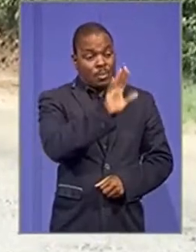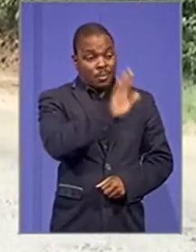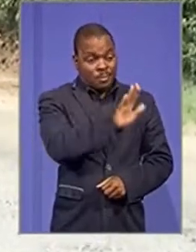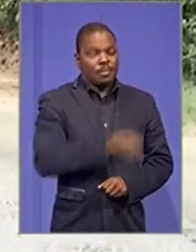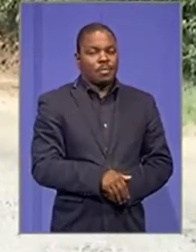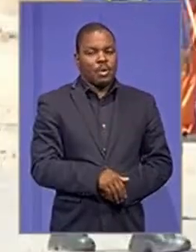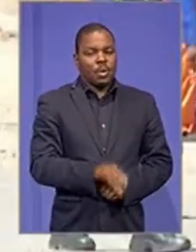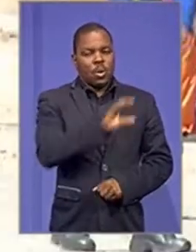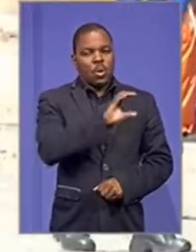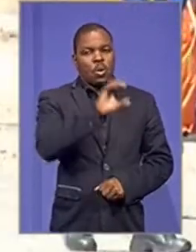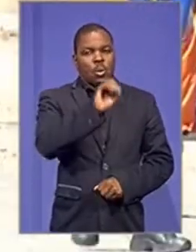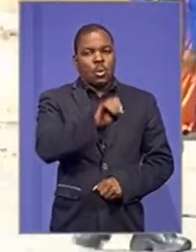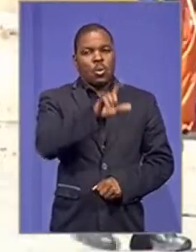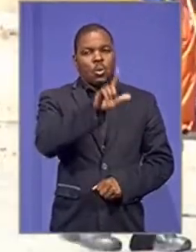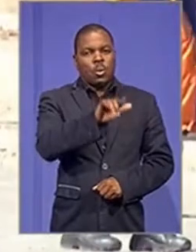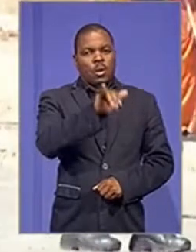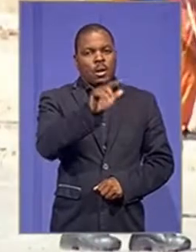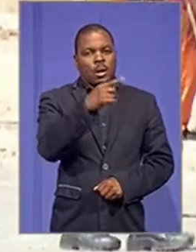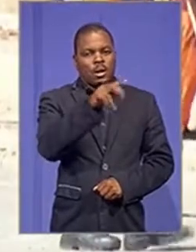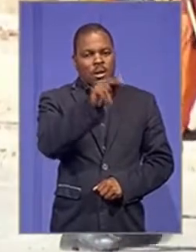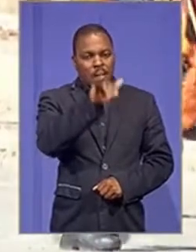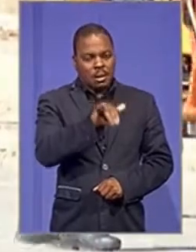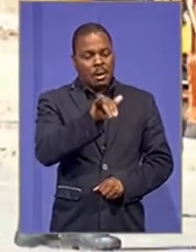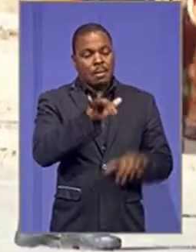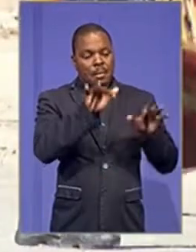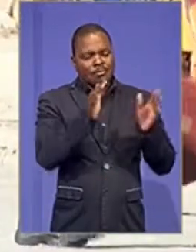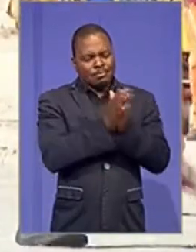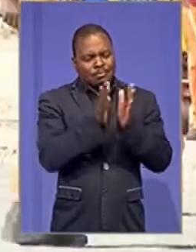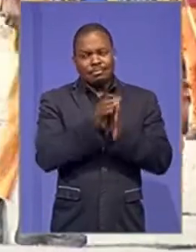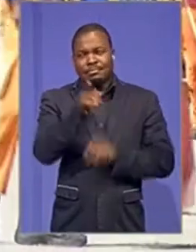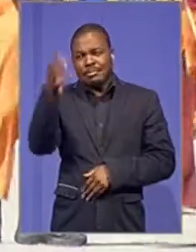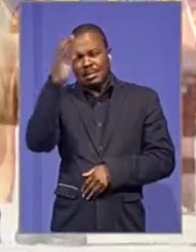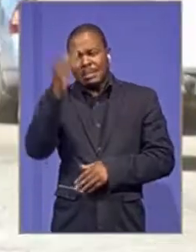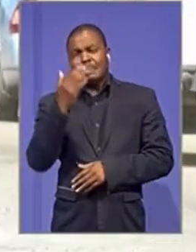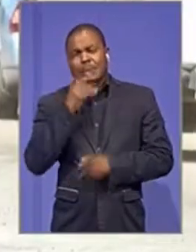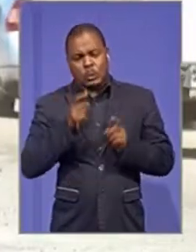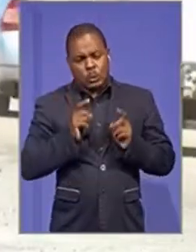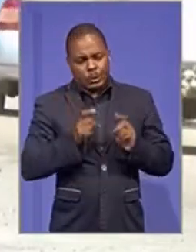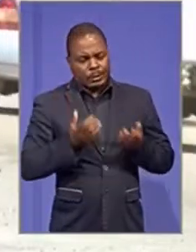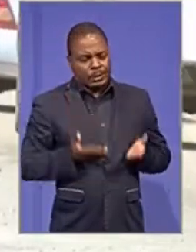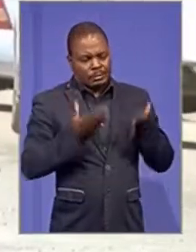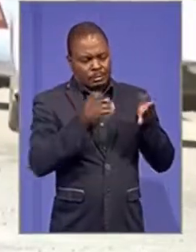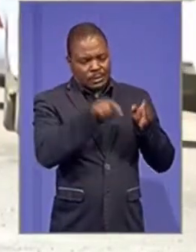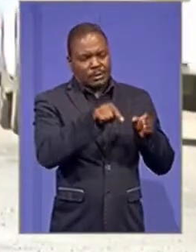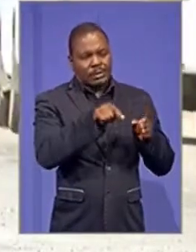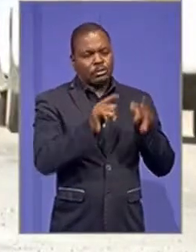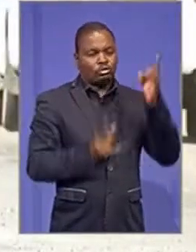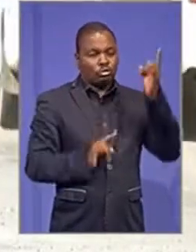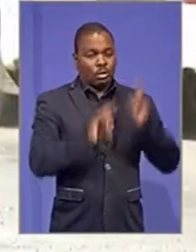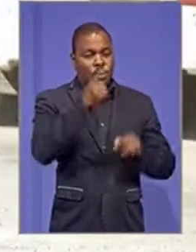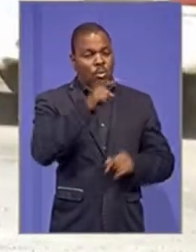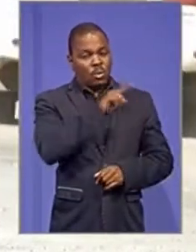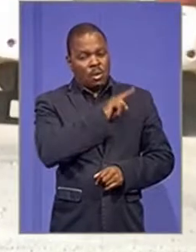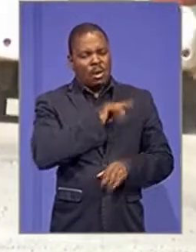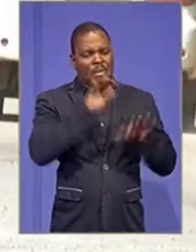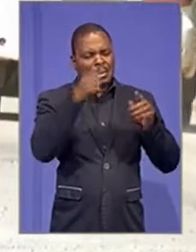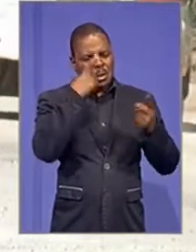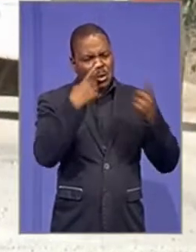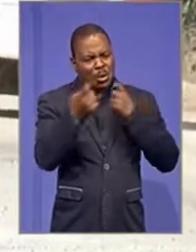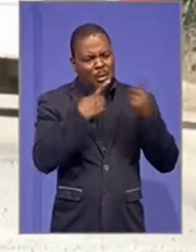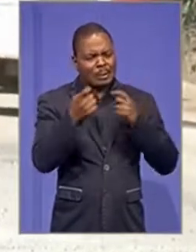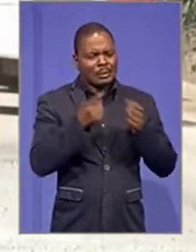badudi ba Colline ba dirile boipiletso go mmušo go potlakisa kabo ya ditirelo ka torotswaneng ye. Badudi ba lla ka dilo tše bjalo ka